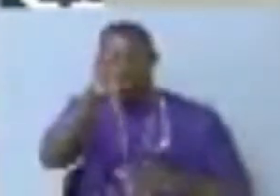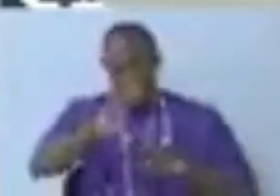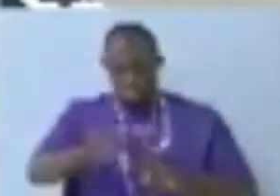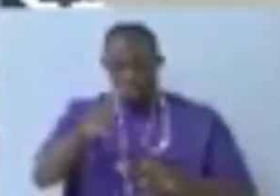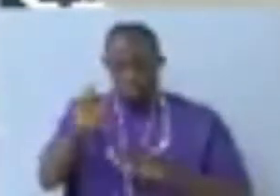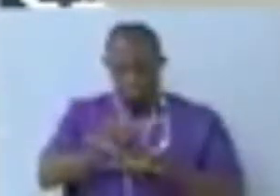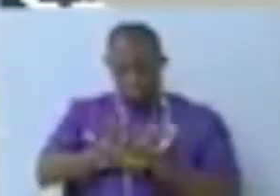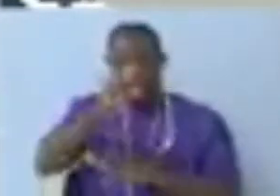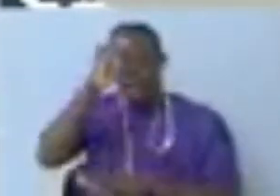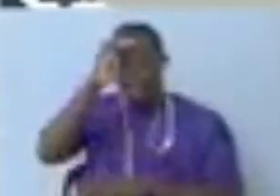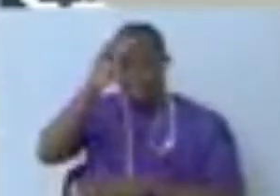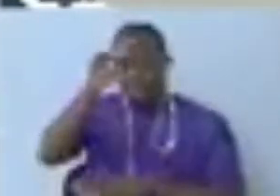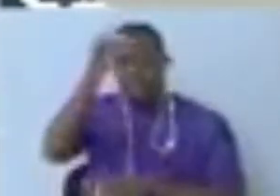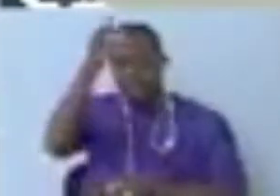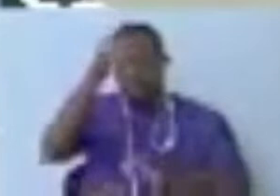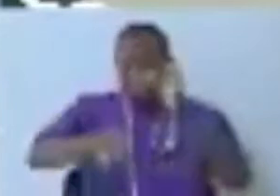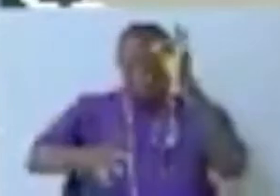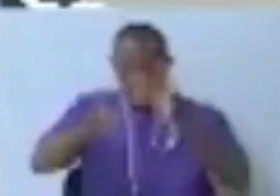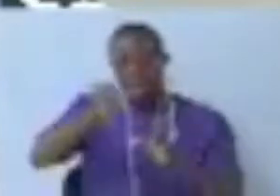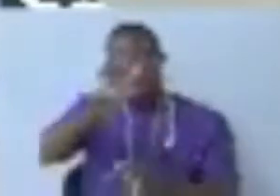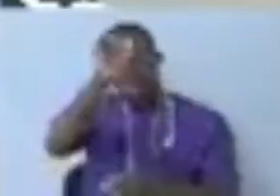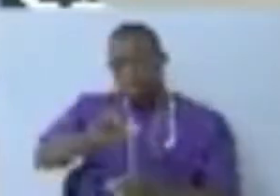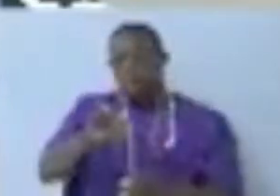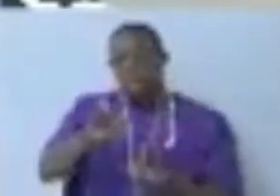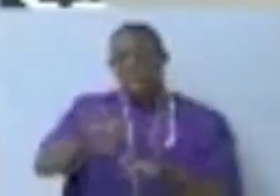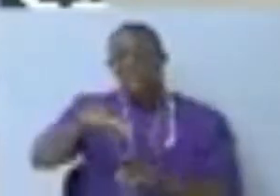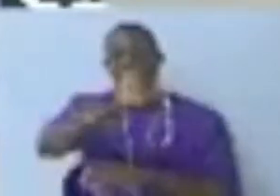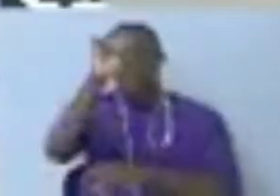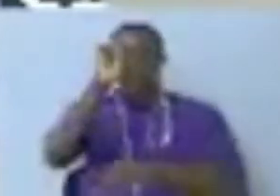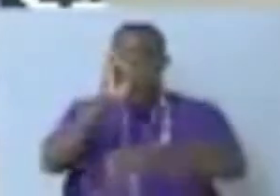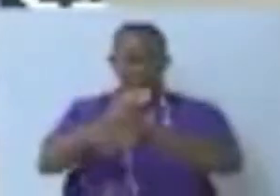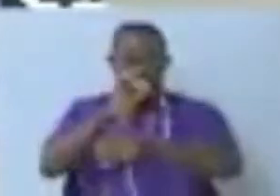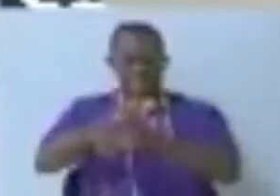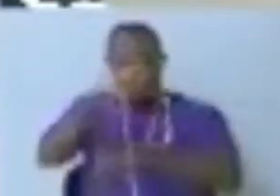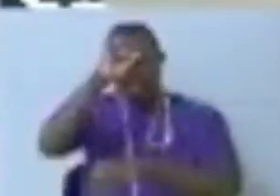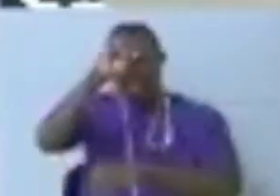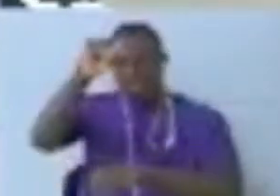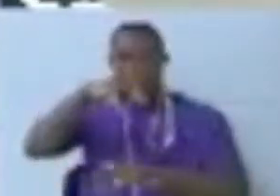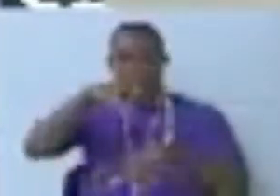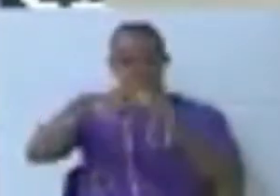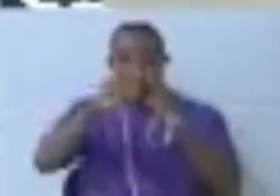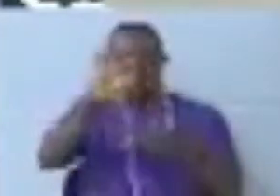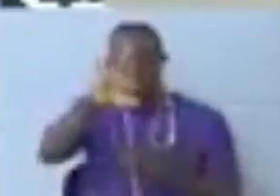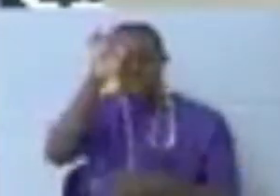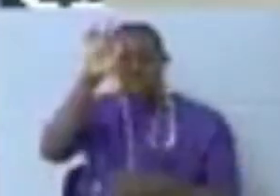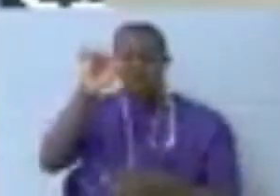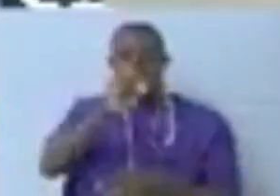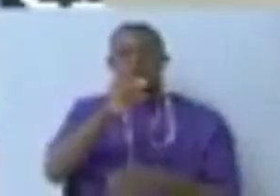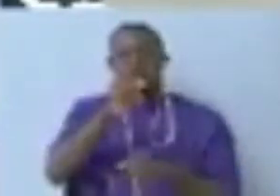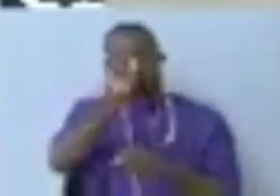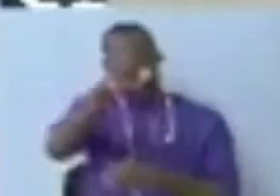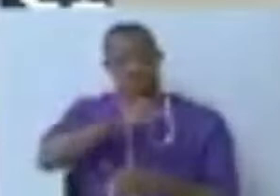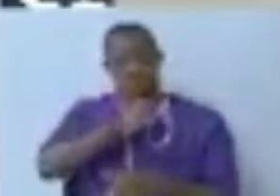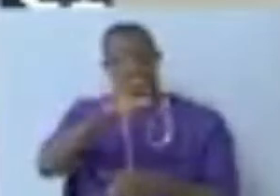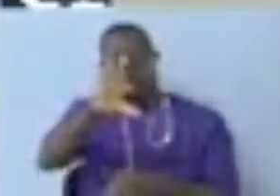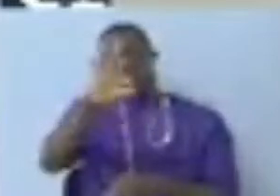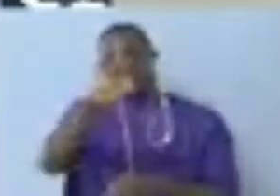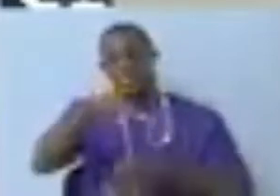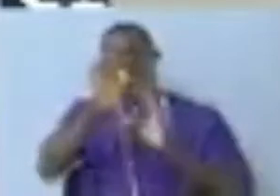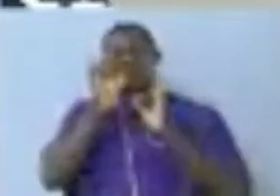according to the documents and advised the President on a decision that you have already taken.